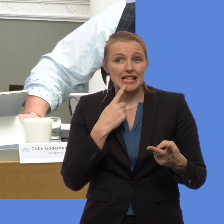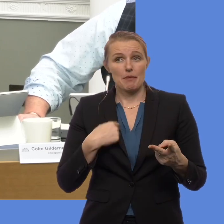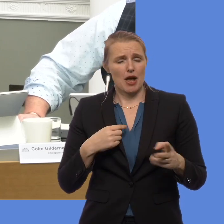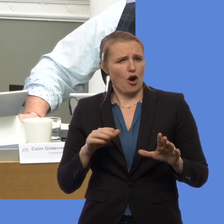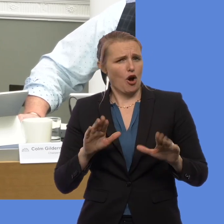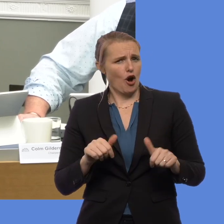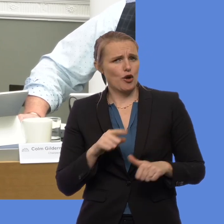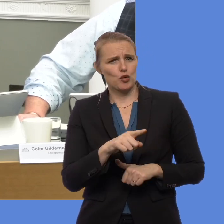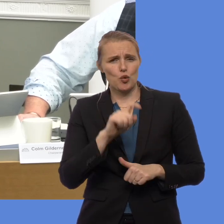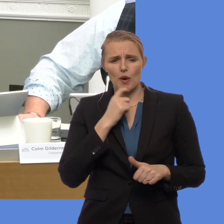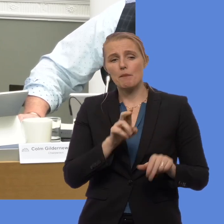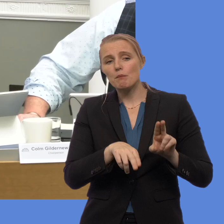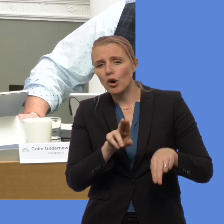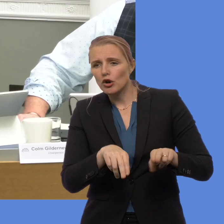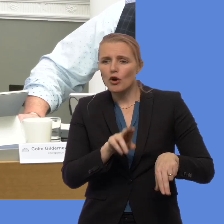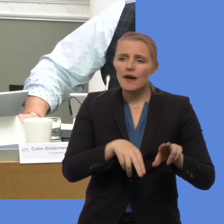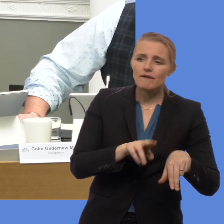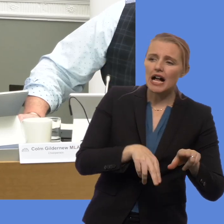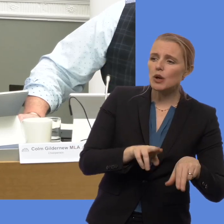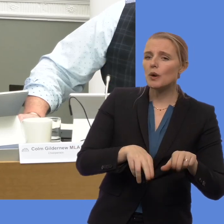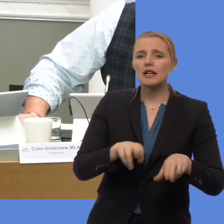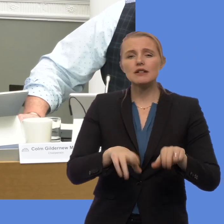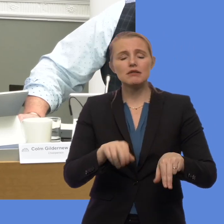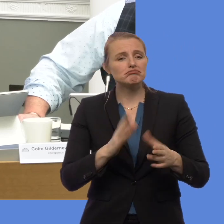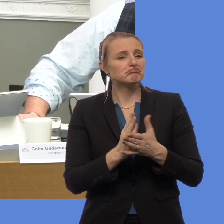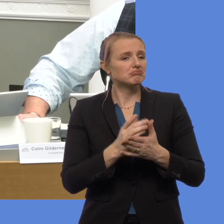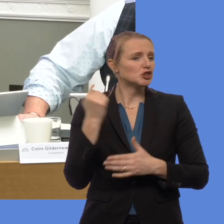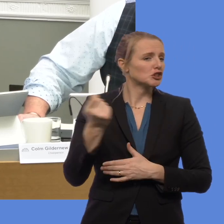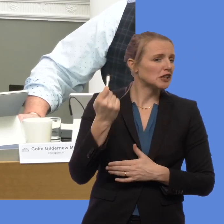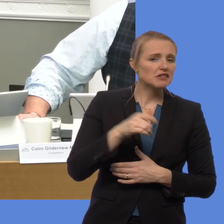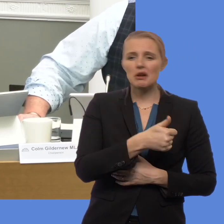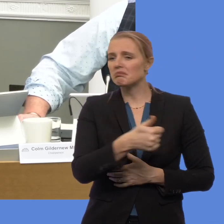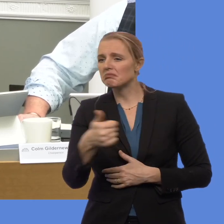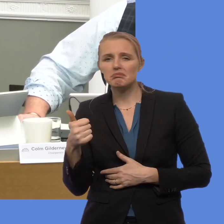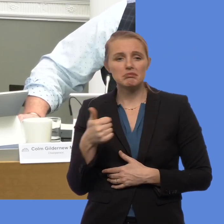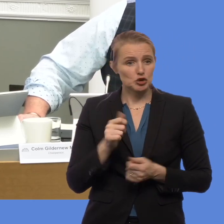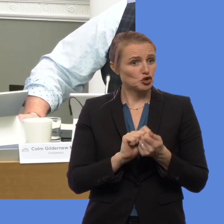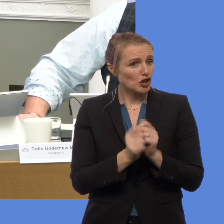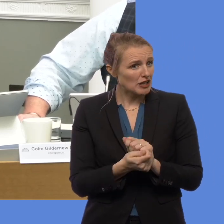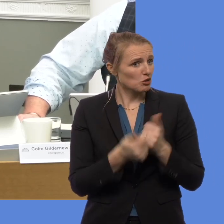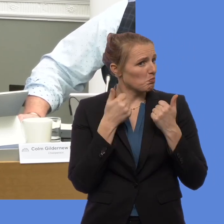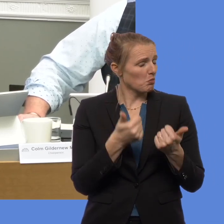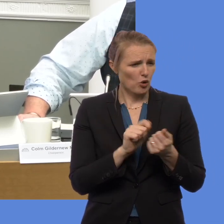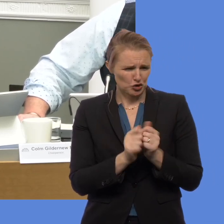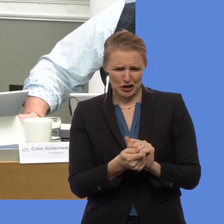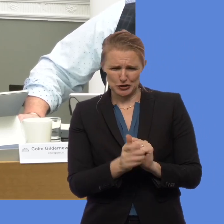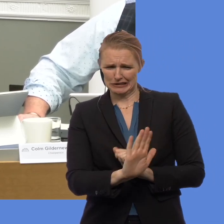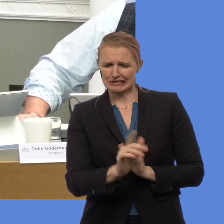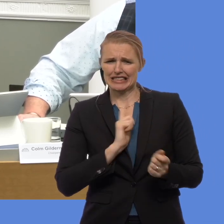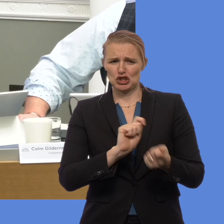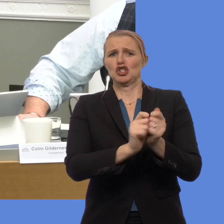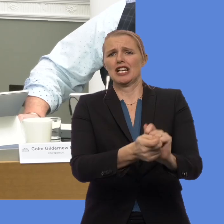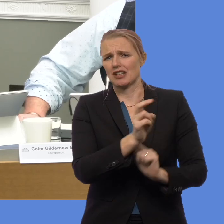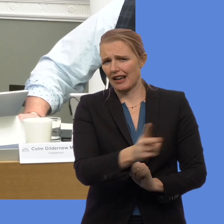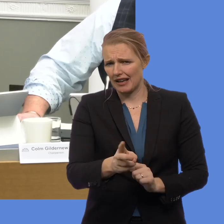propose to monitor and evaluate how successful it is, I suppose, and if changes will need to be made down the line? I'll